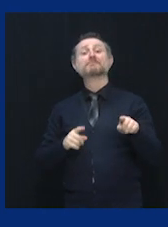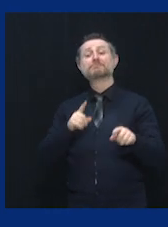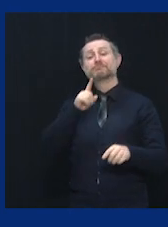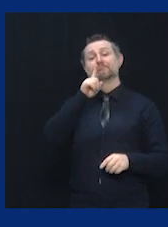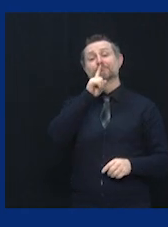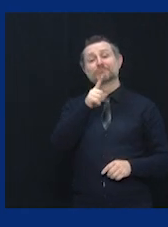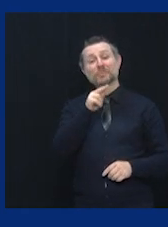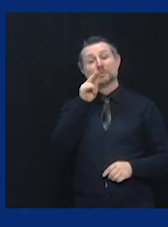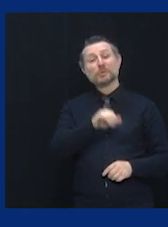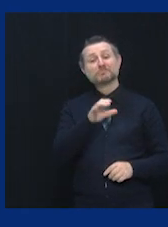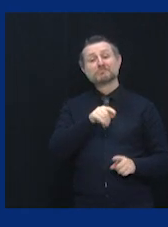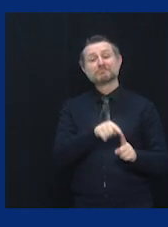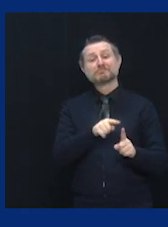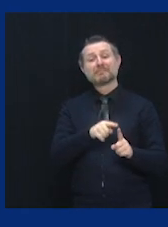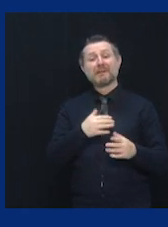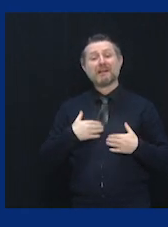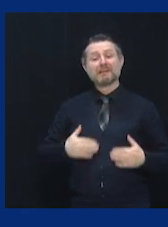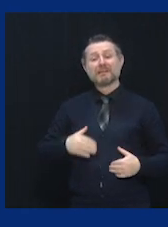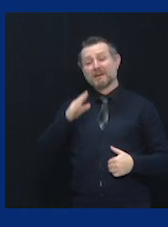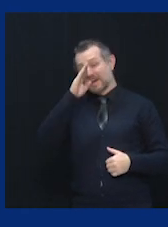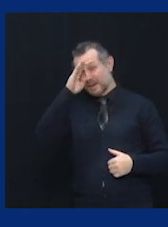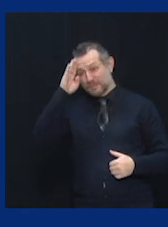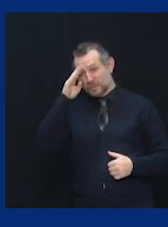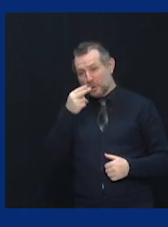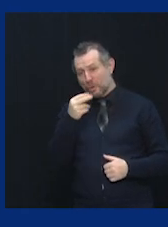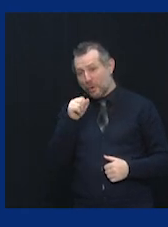and Hospital Harlem, 37.